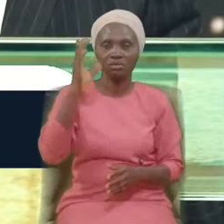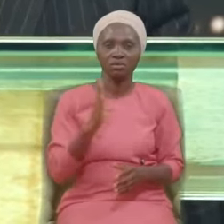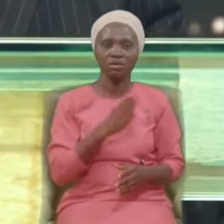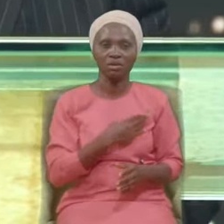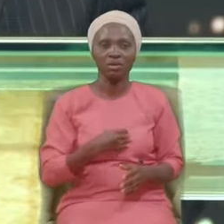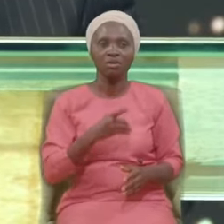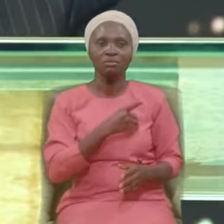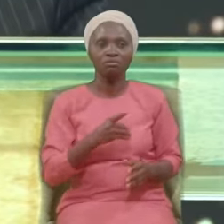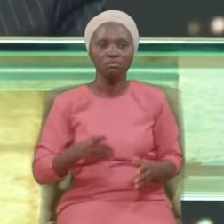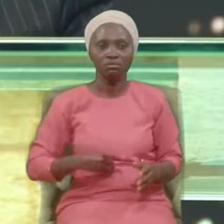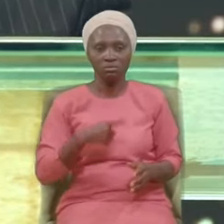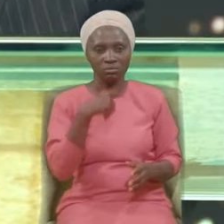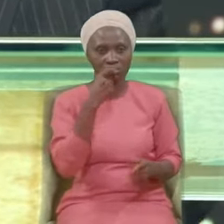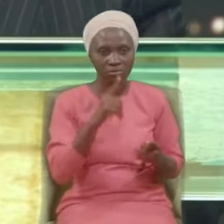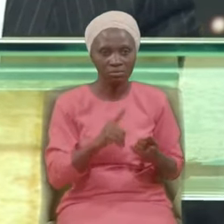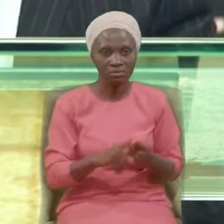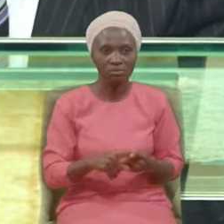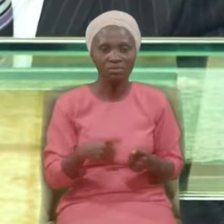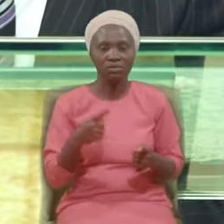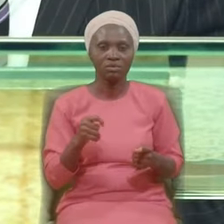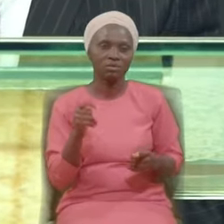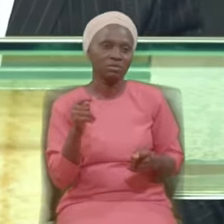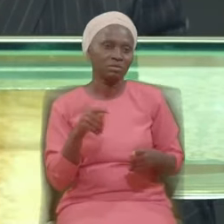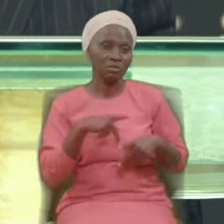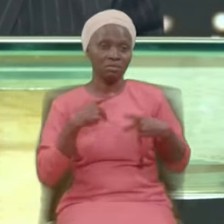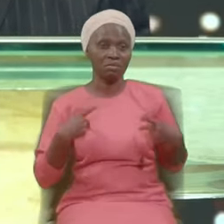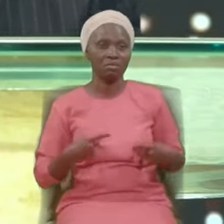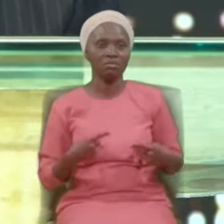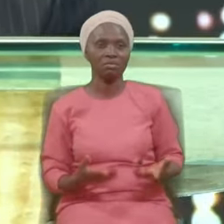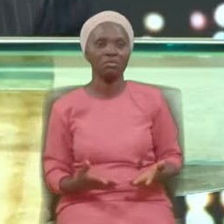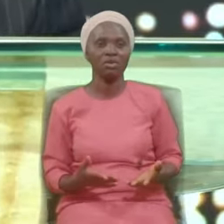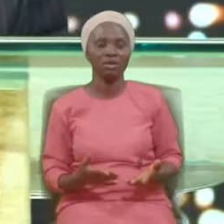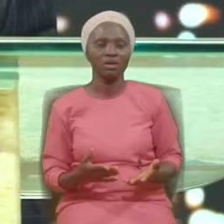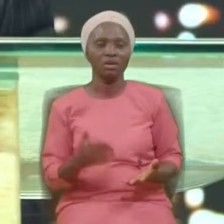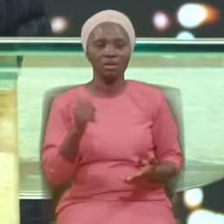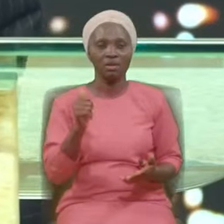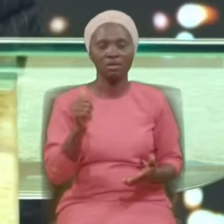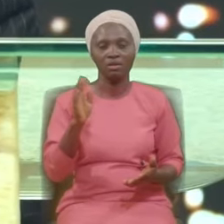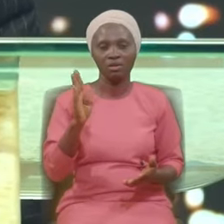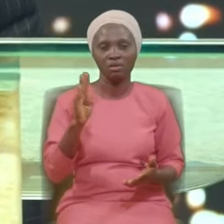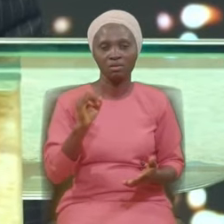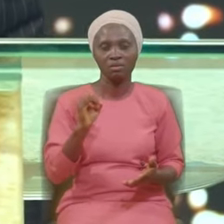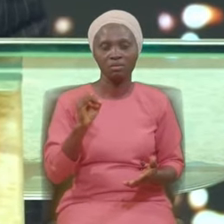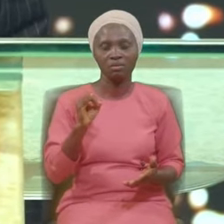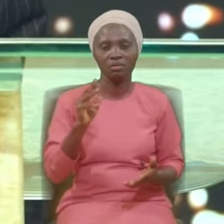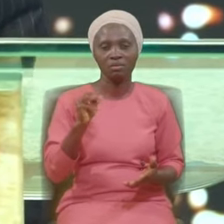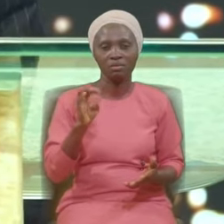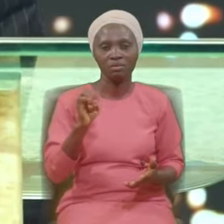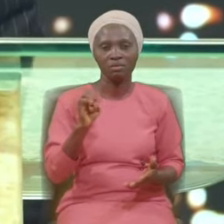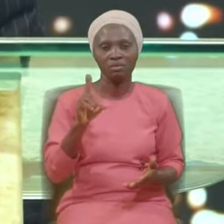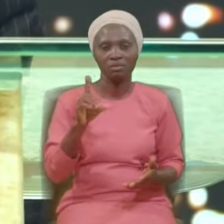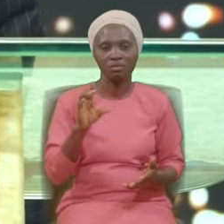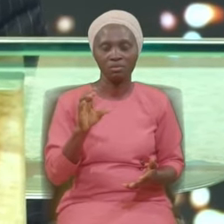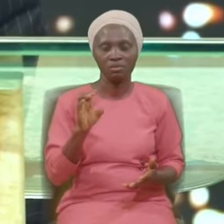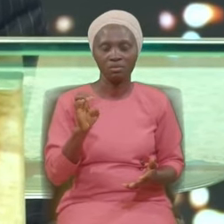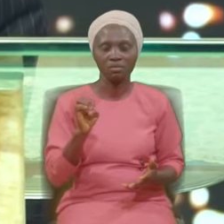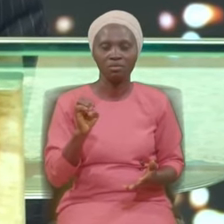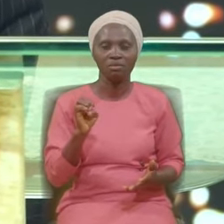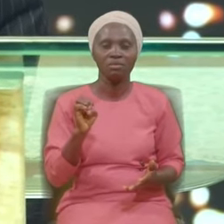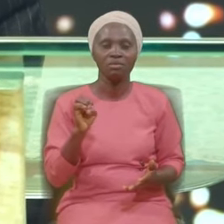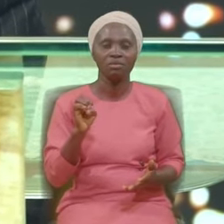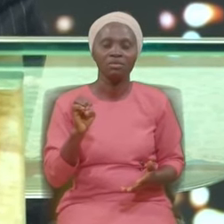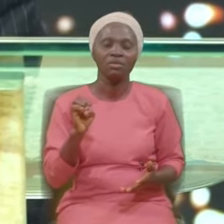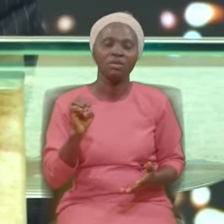Abiathar the priest, Ahimelech's son, I pray thee, bring me